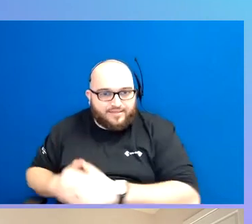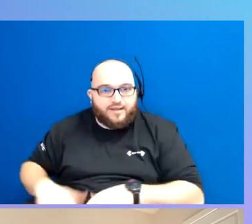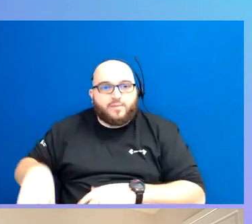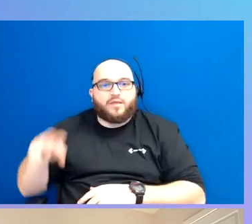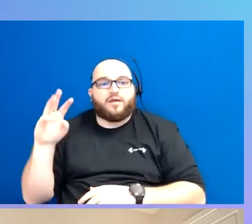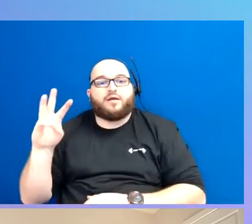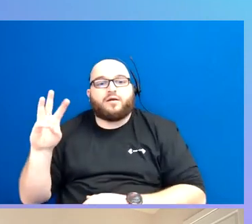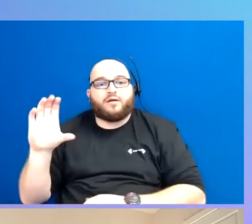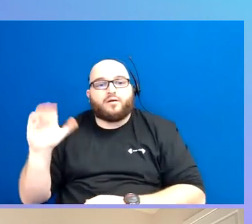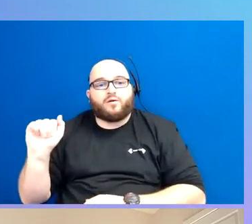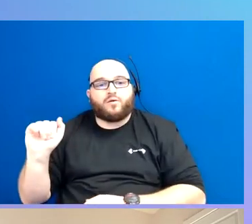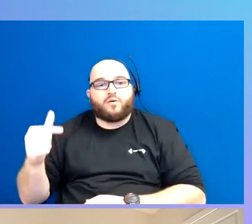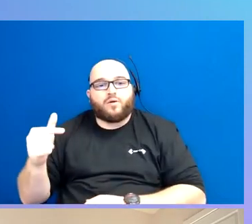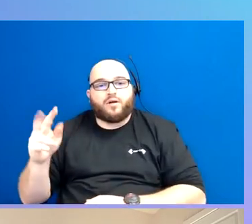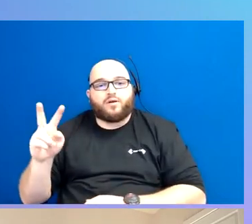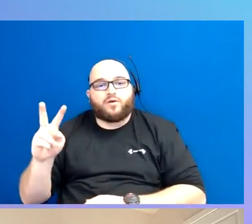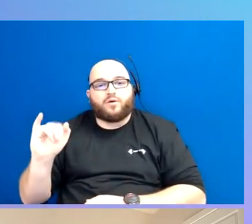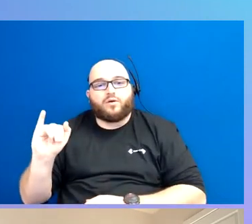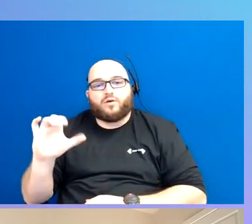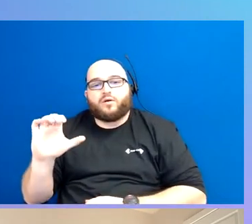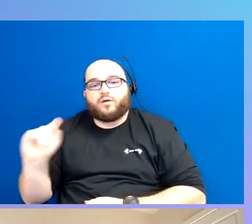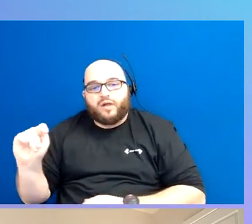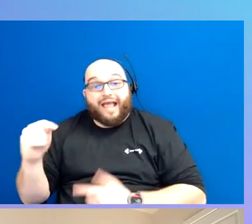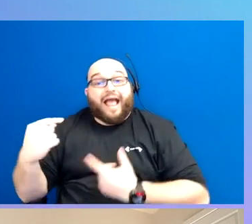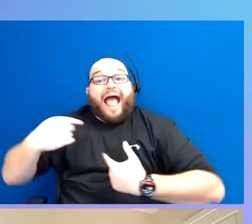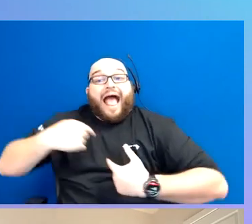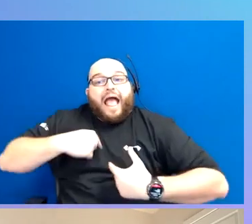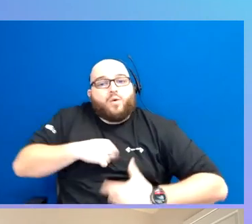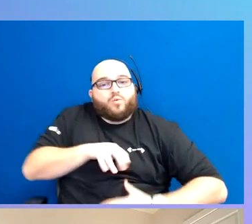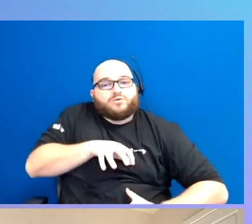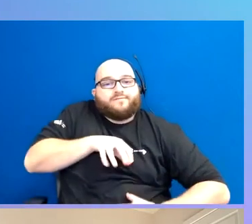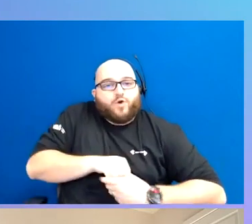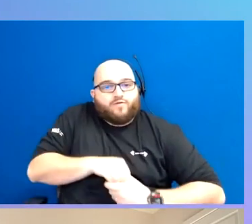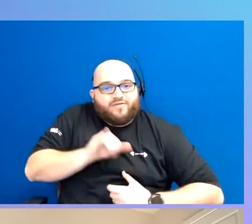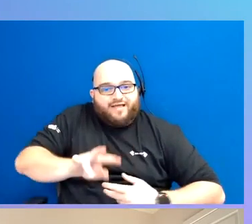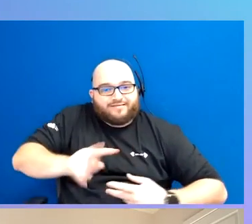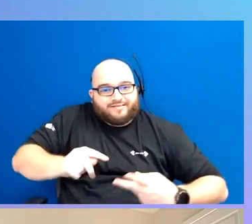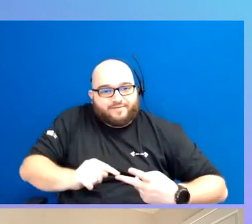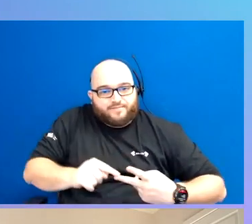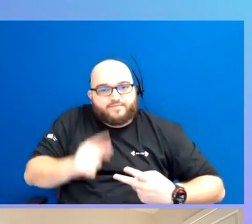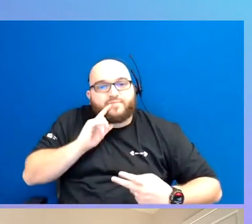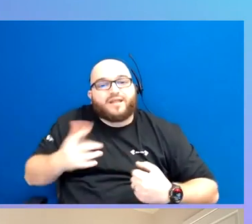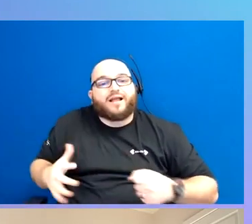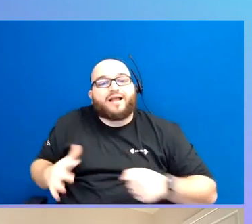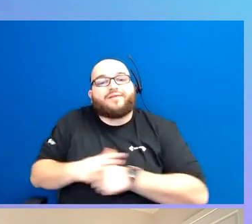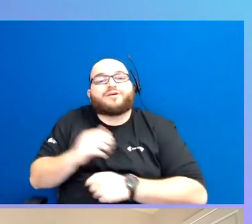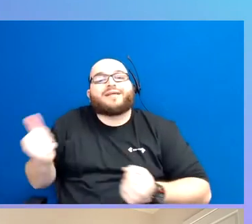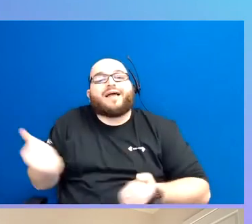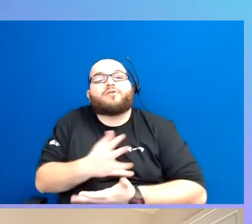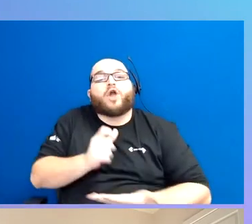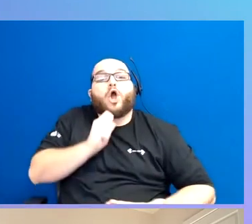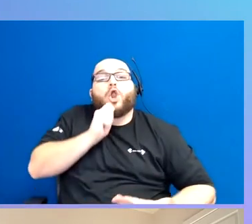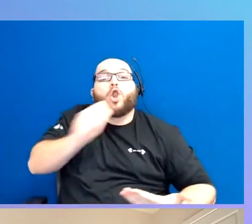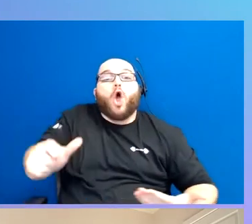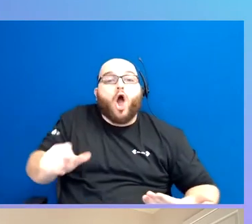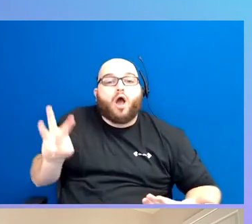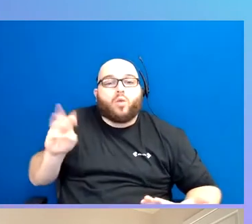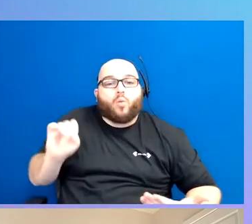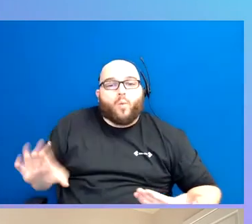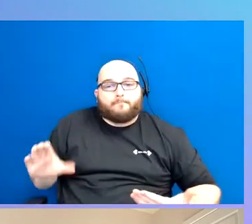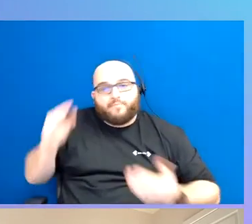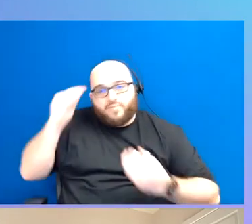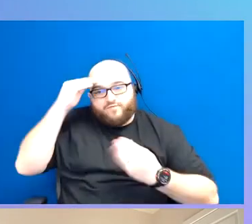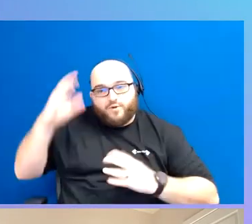WCAG2ICT Task Force, which I'm also part of, it covers all the non-web information communication technologies. So